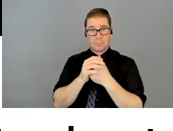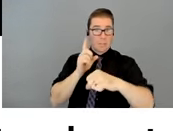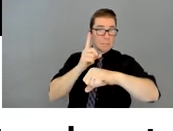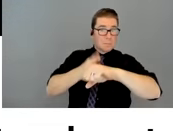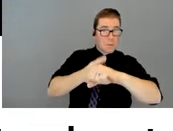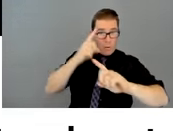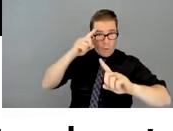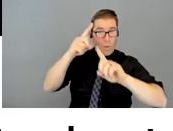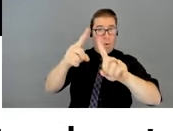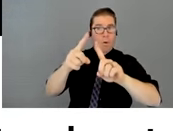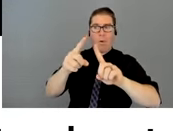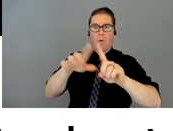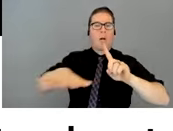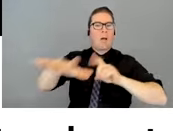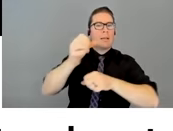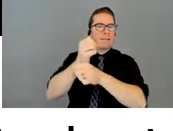learning environment,